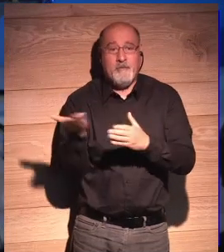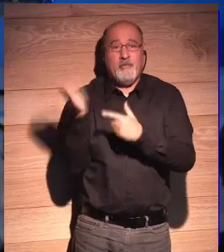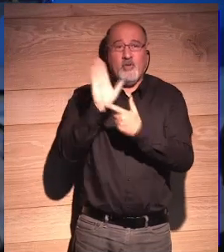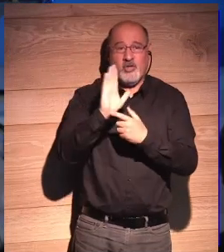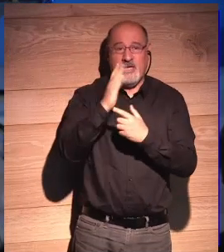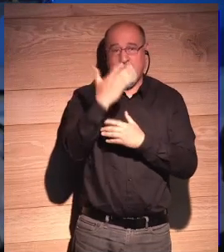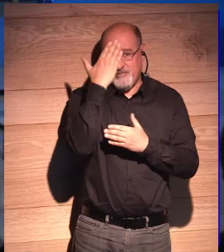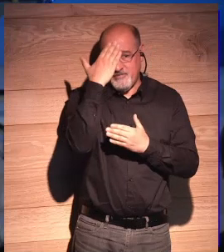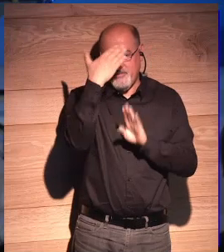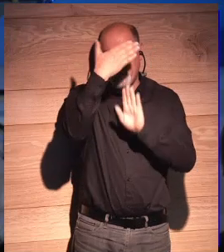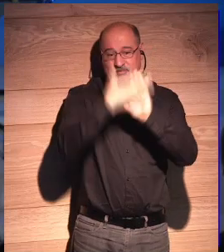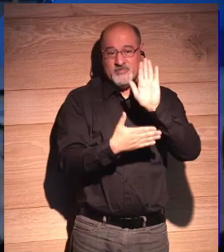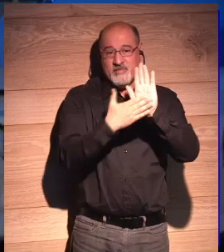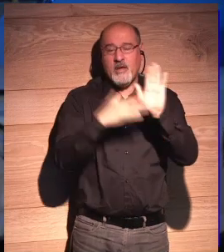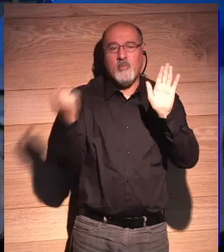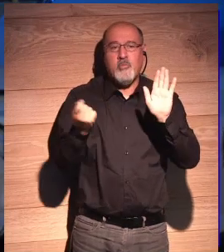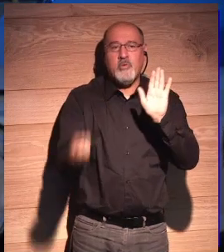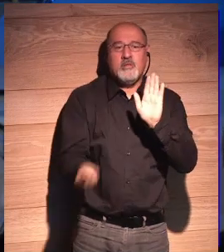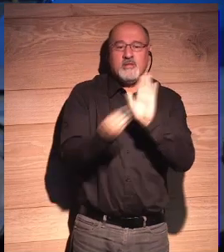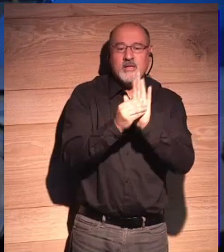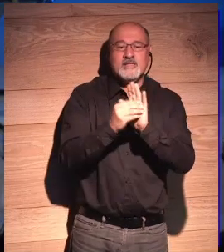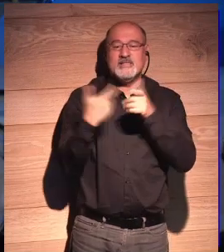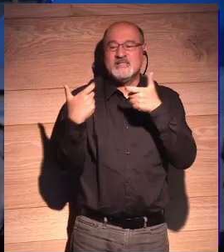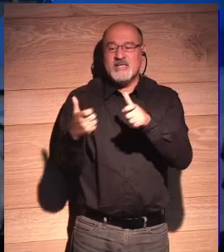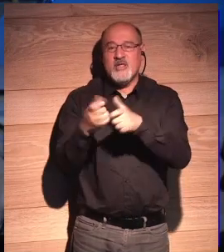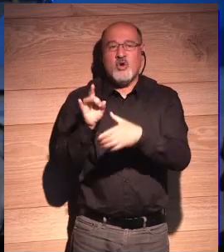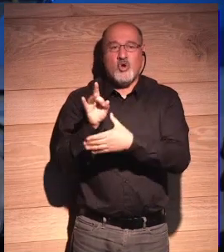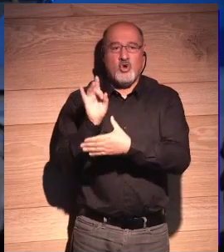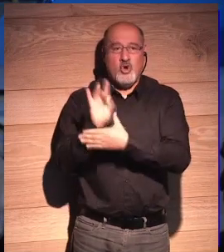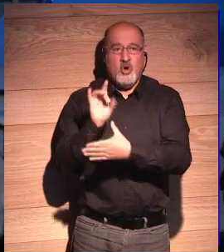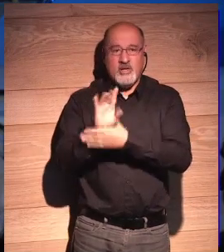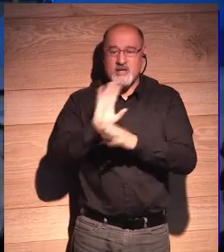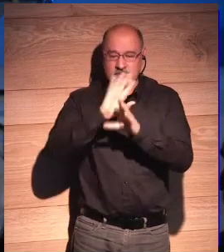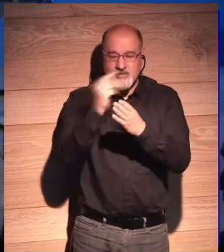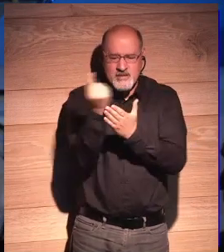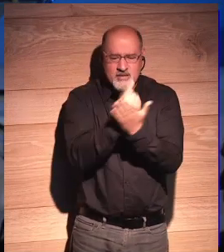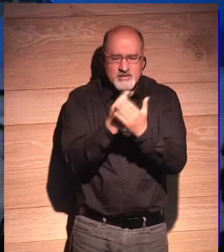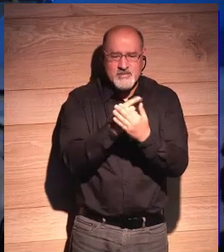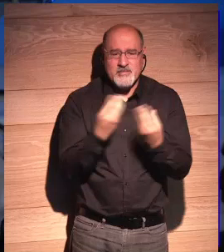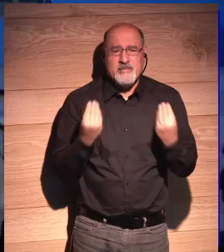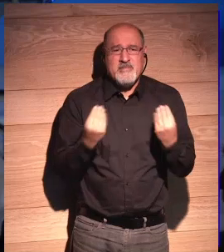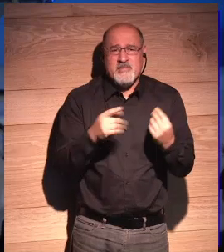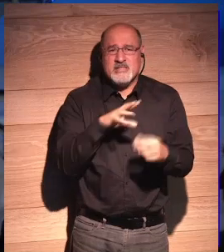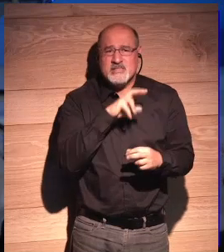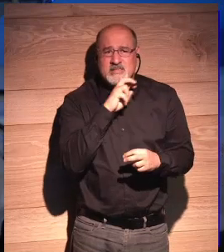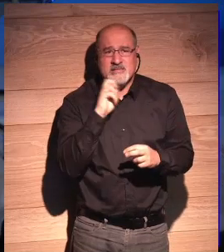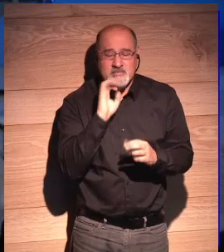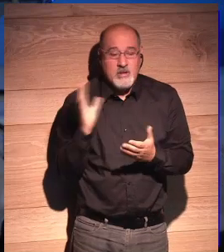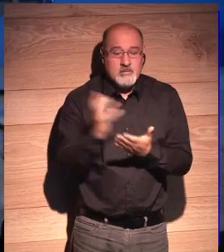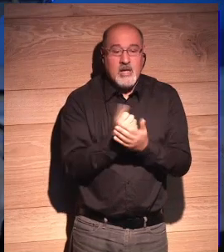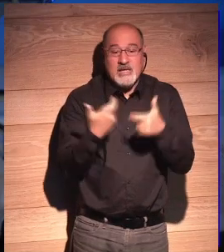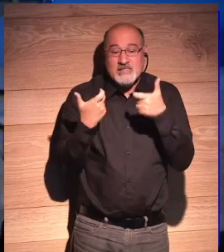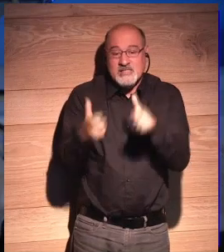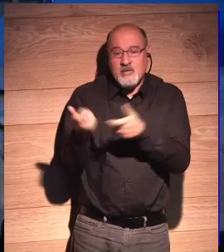he did everything from the cover to the ads. He did the mailing section. It was very accurate